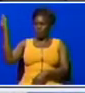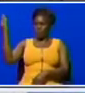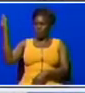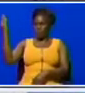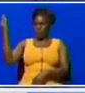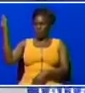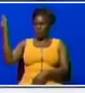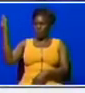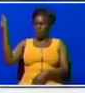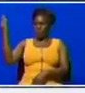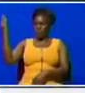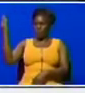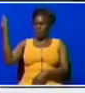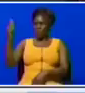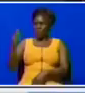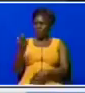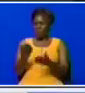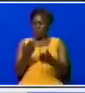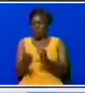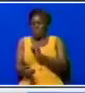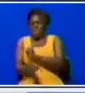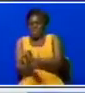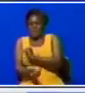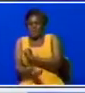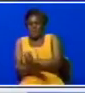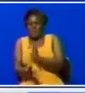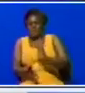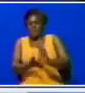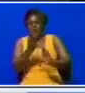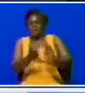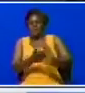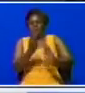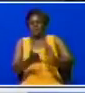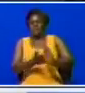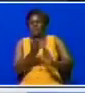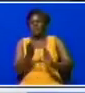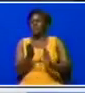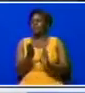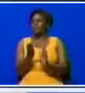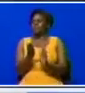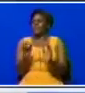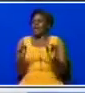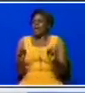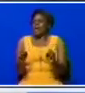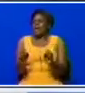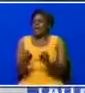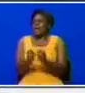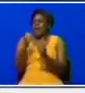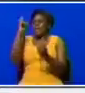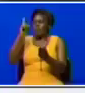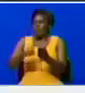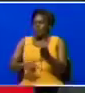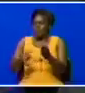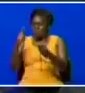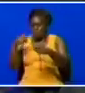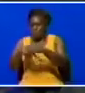Rosemary, maybe if you could just perhaps bring me up to speed with some of the developments that were happening while we're inside the